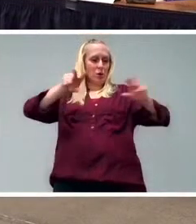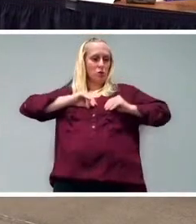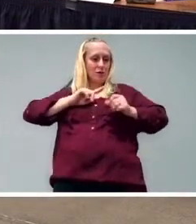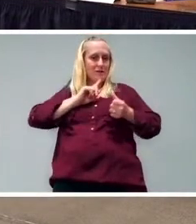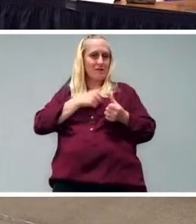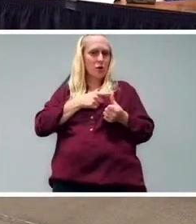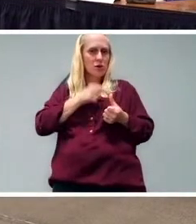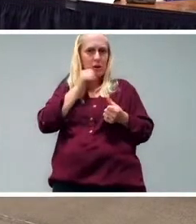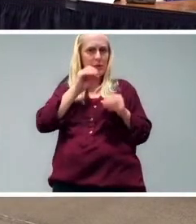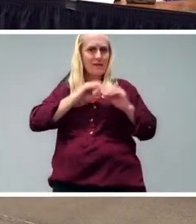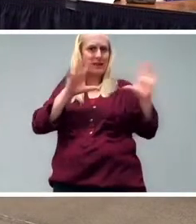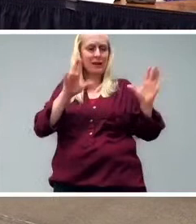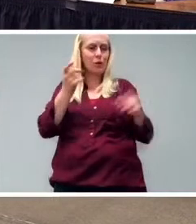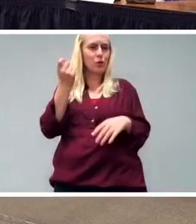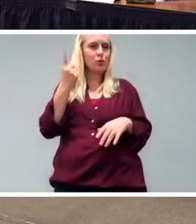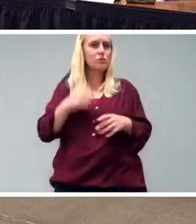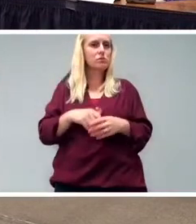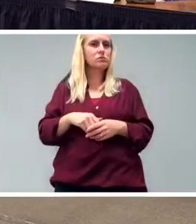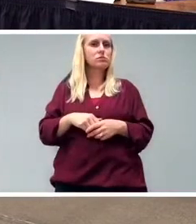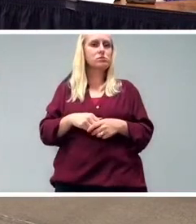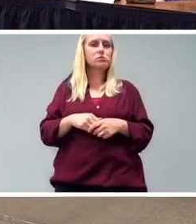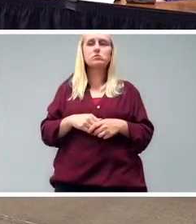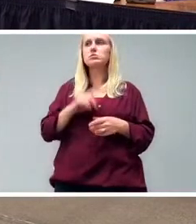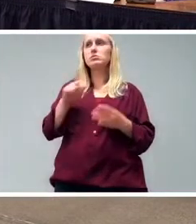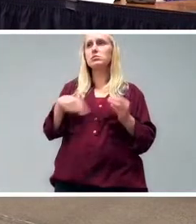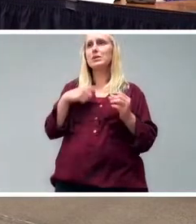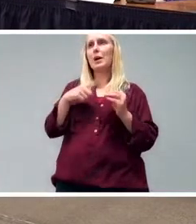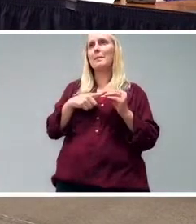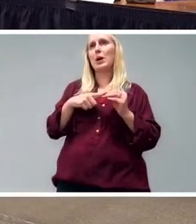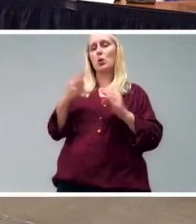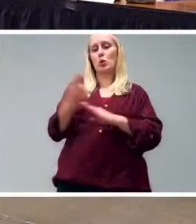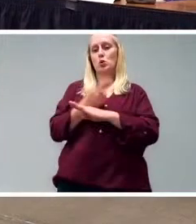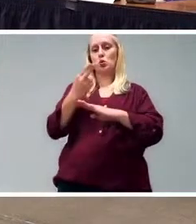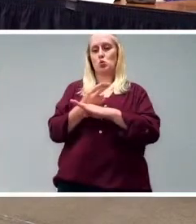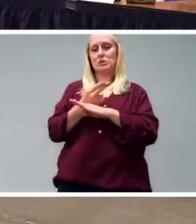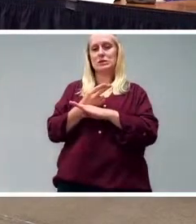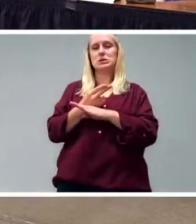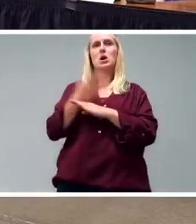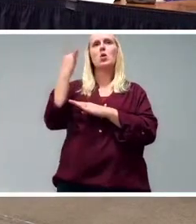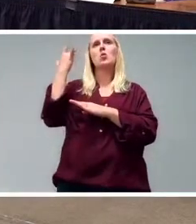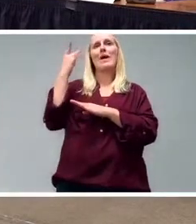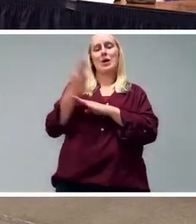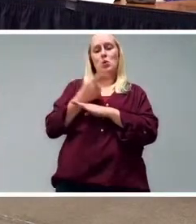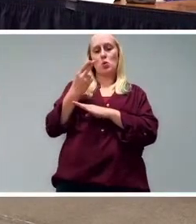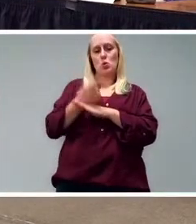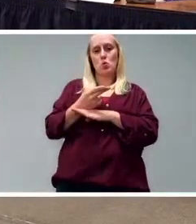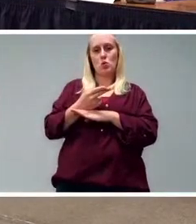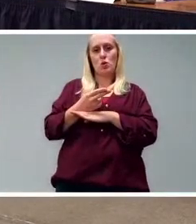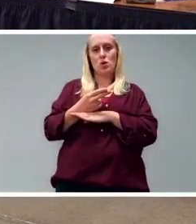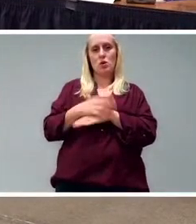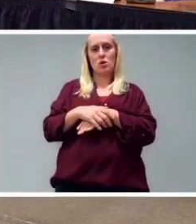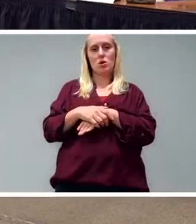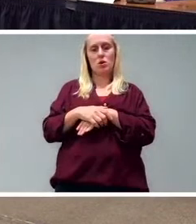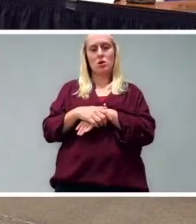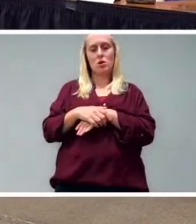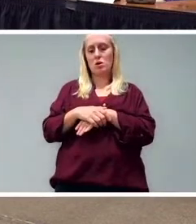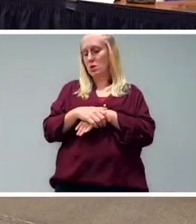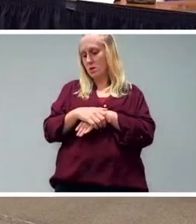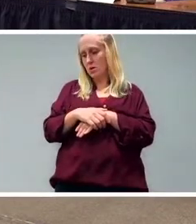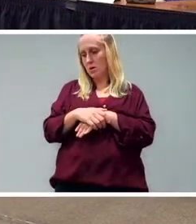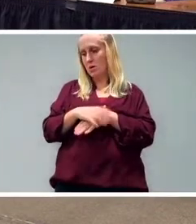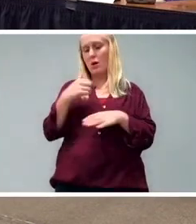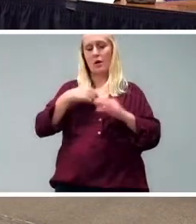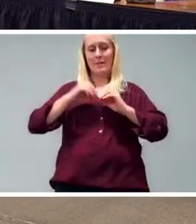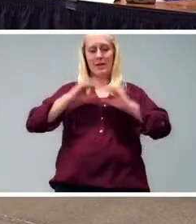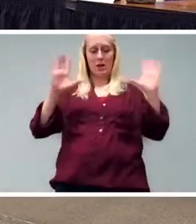clear. It's about use at the end of the day. Yeah. What is the purpose for which? Let me just say,